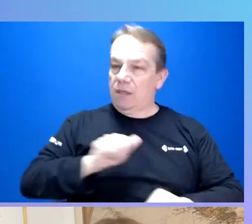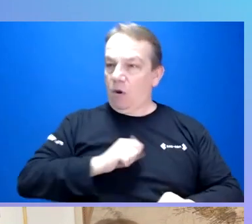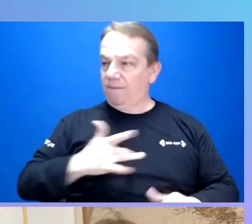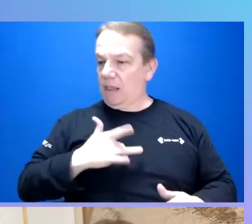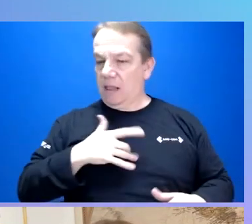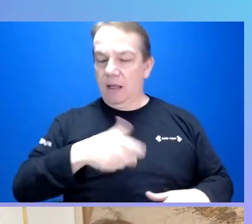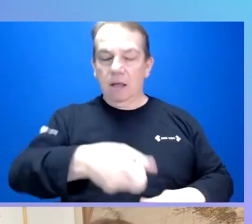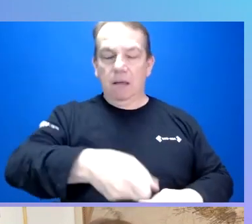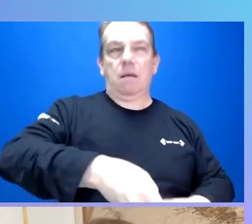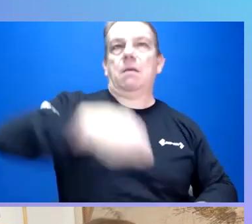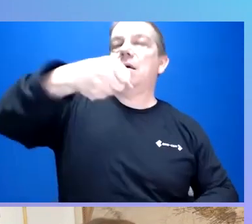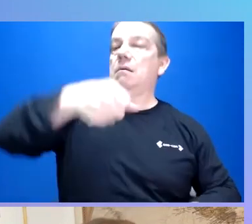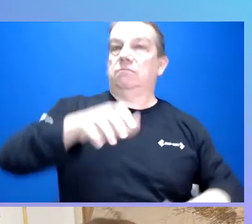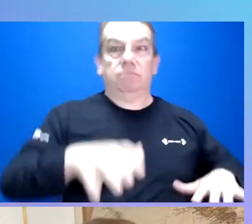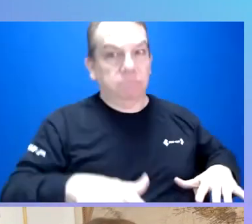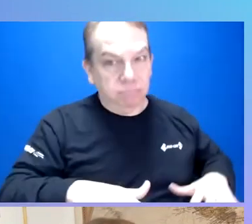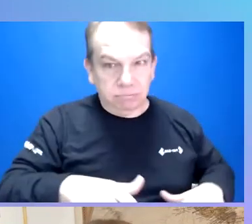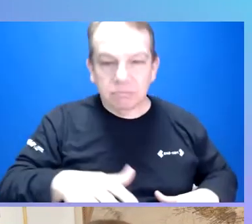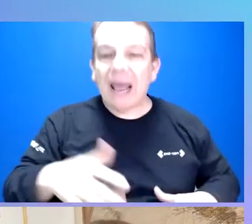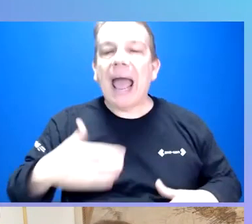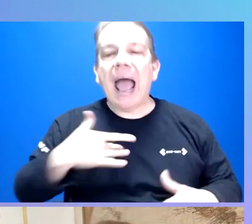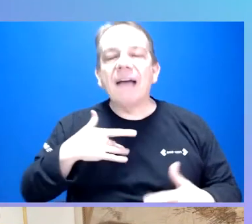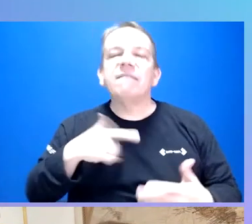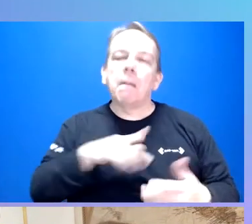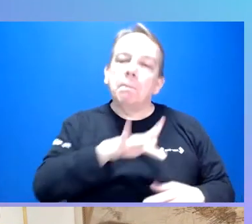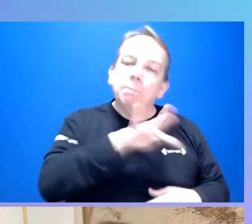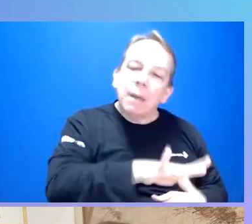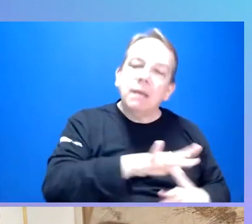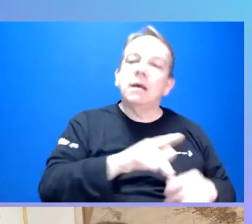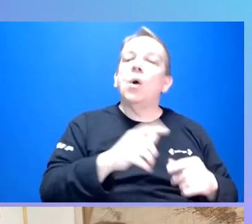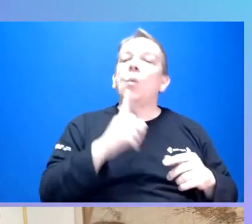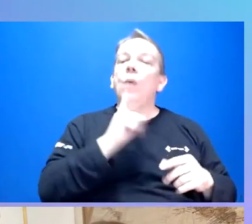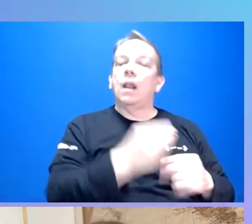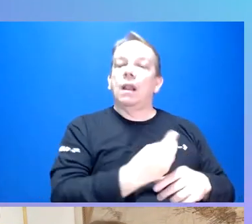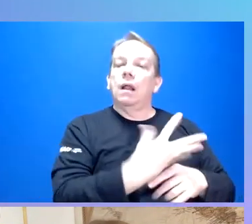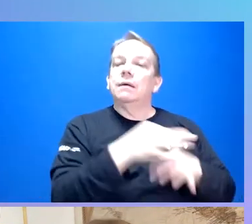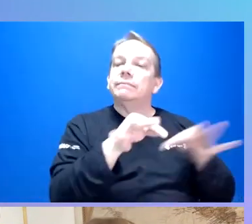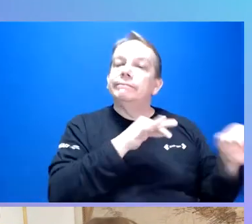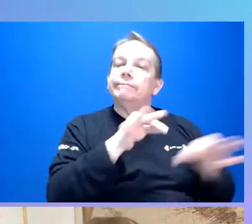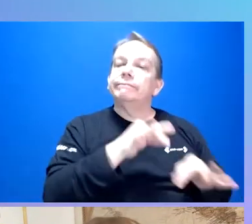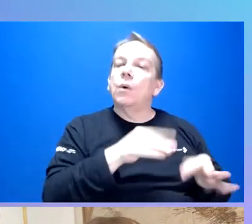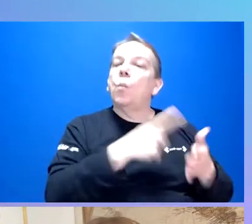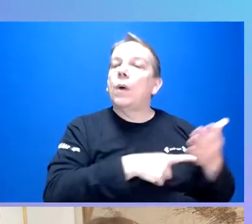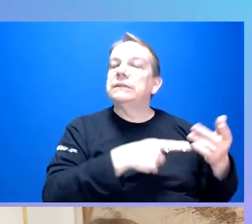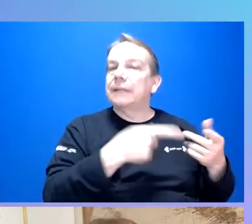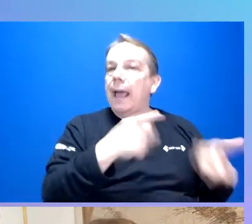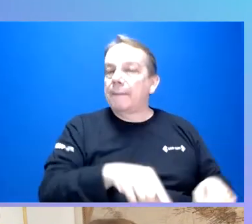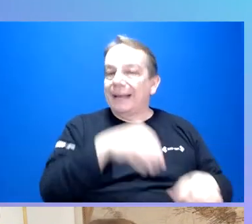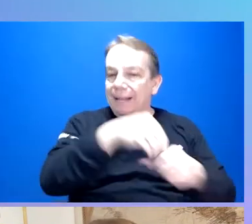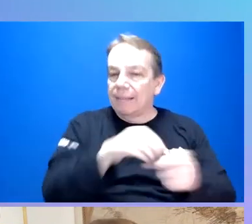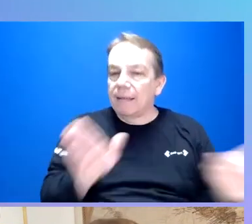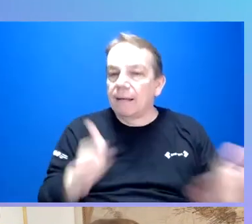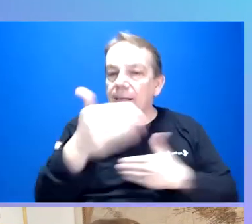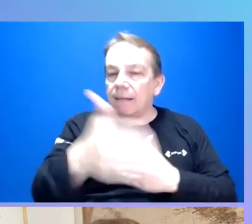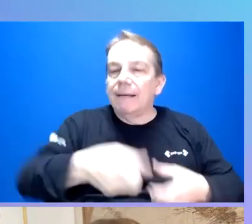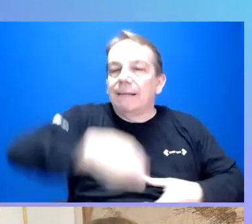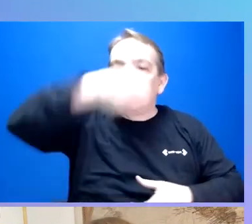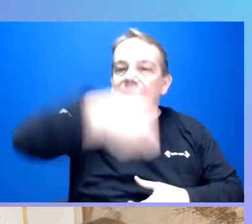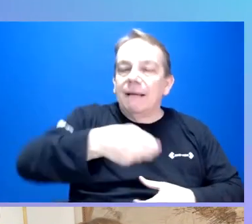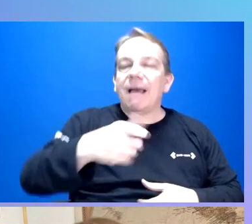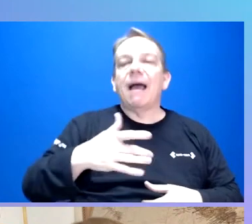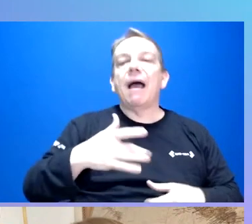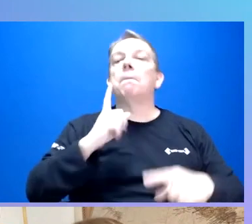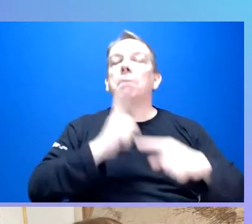sense. There were also buttons that would play a description of the kettle. And we also invited visitors to touch the cast iron